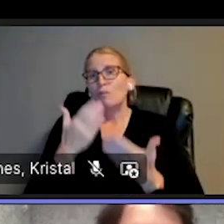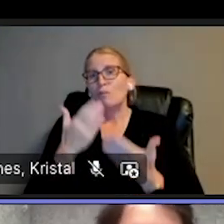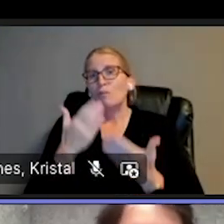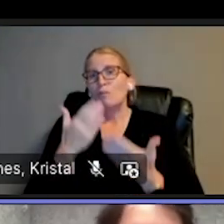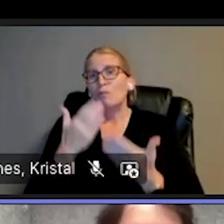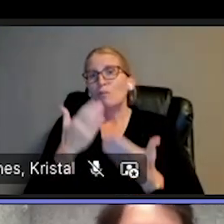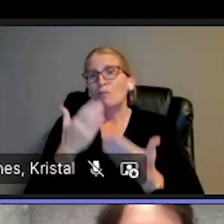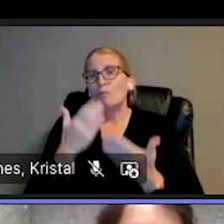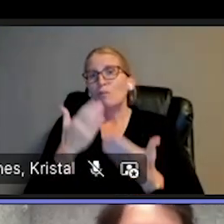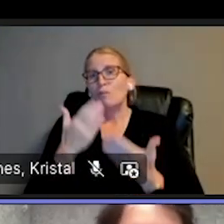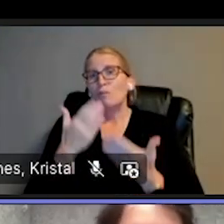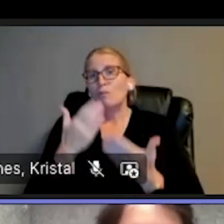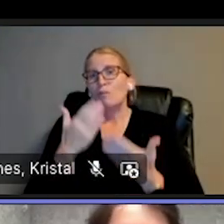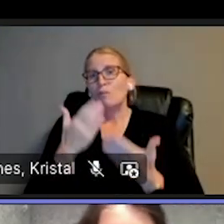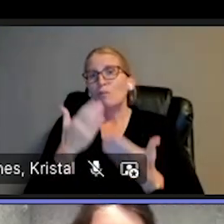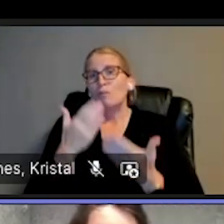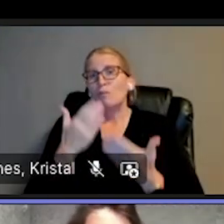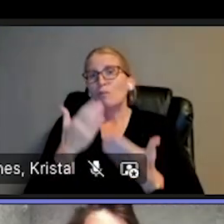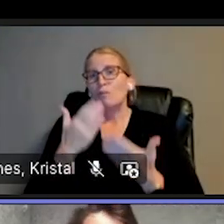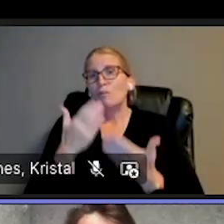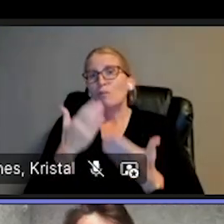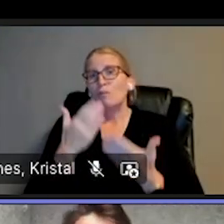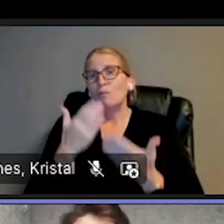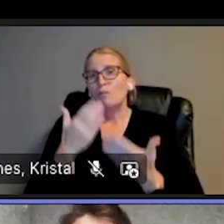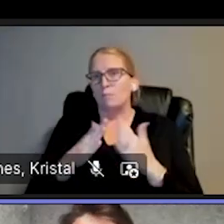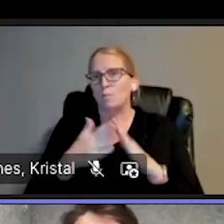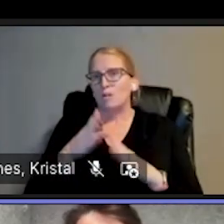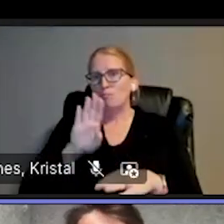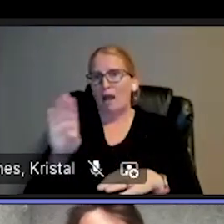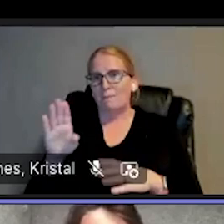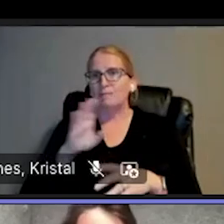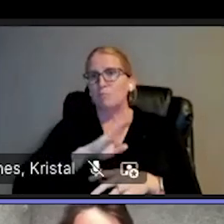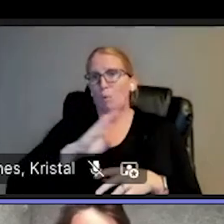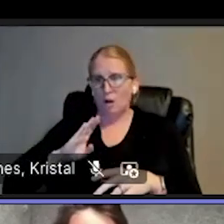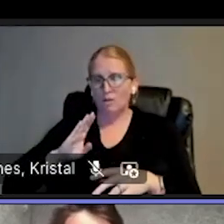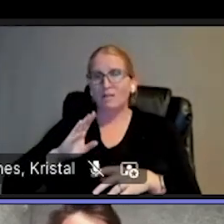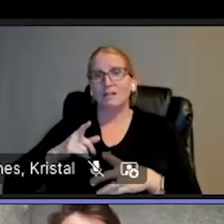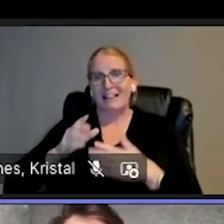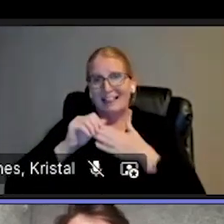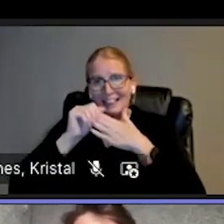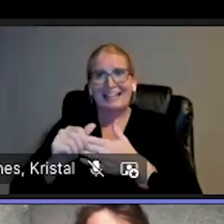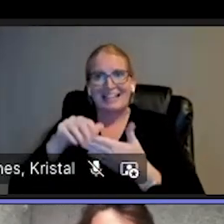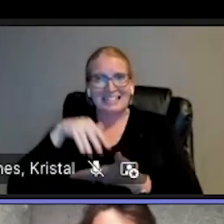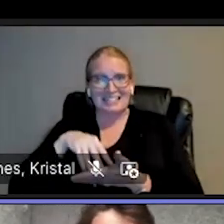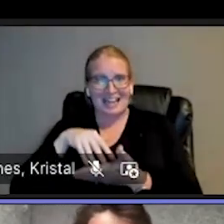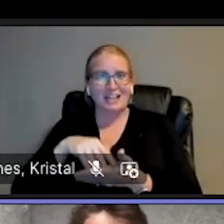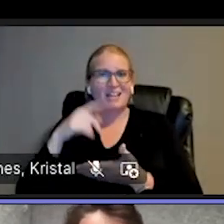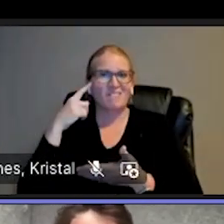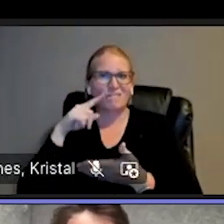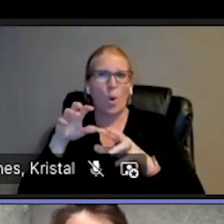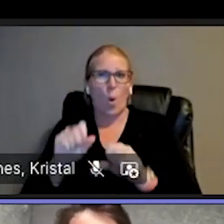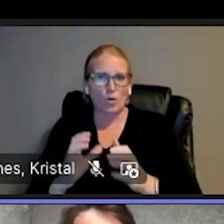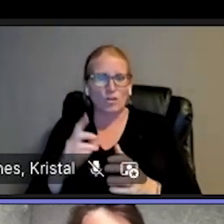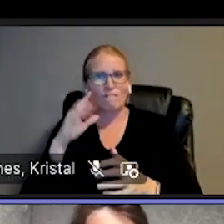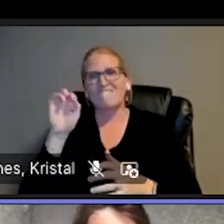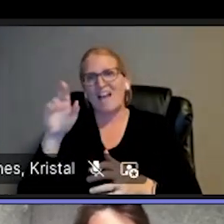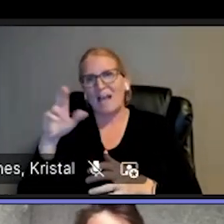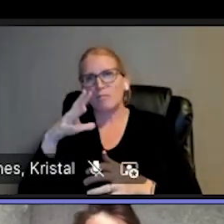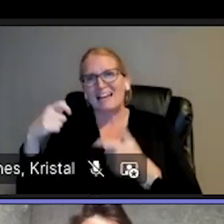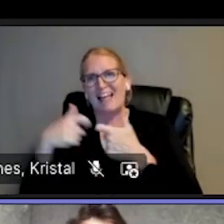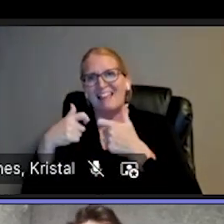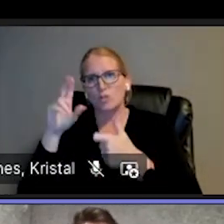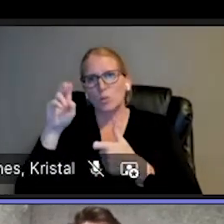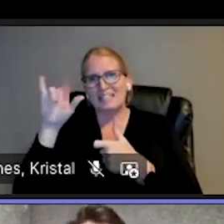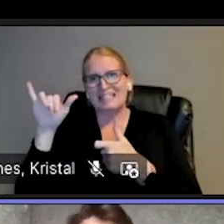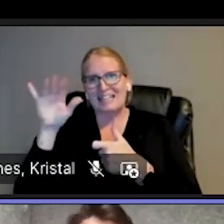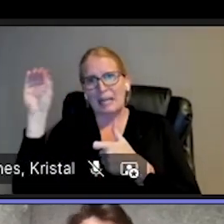a study amongst infrastructure owners, fiber and electric utilities, to